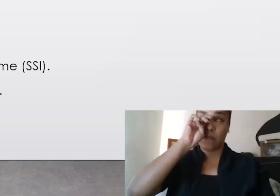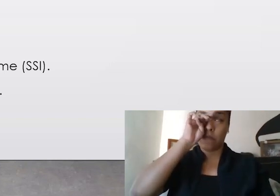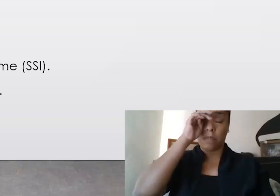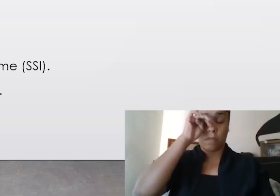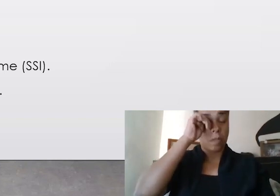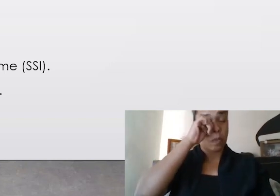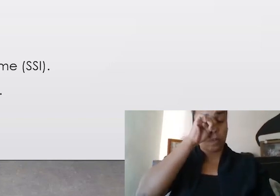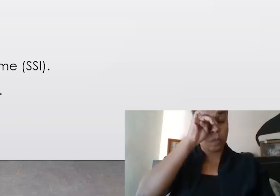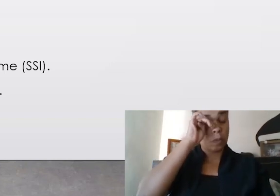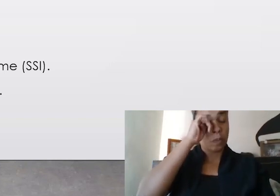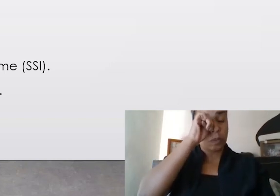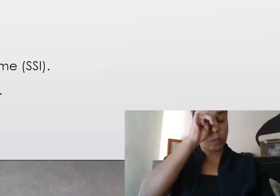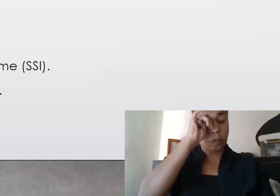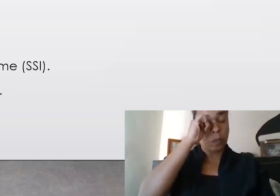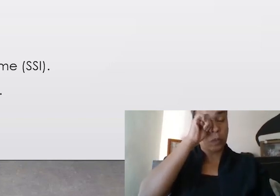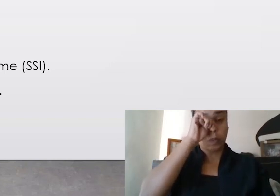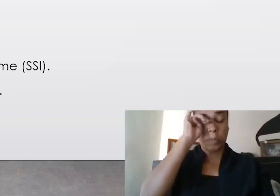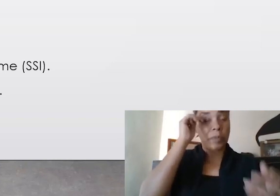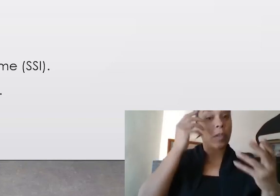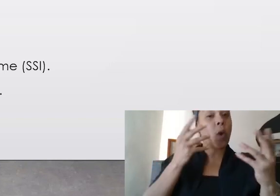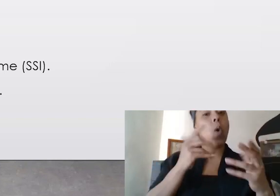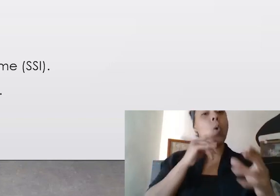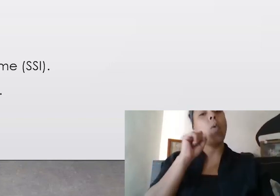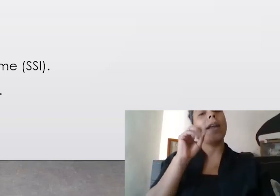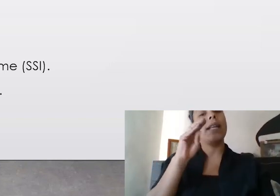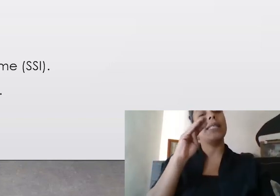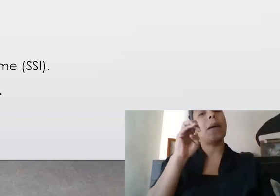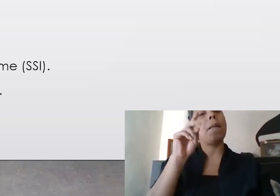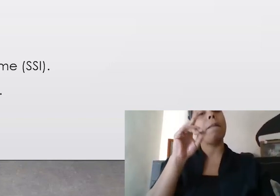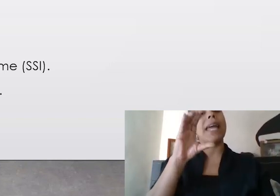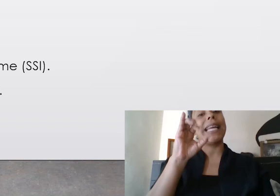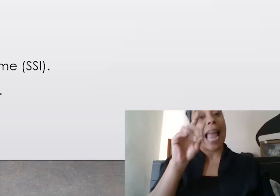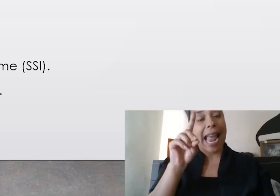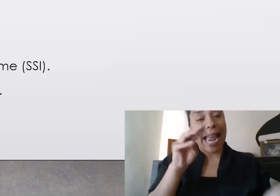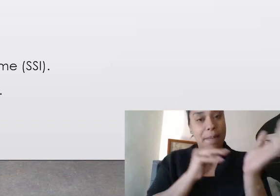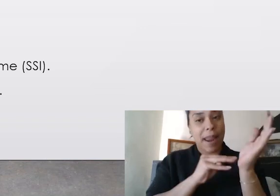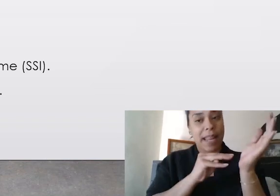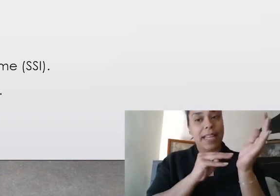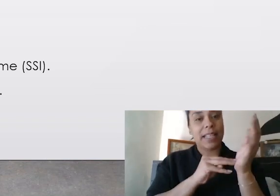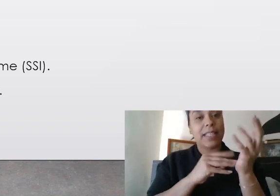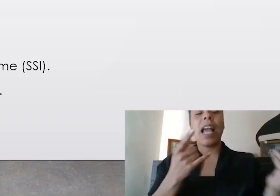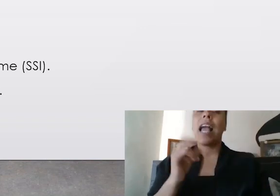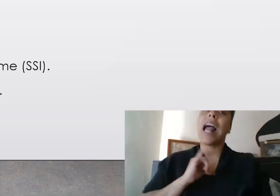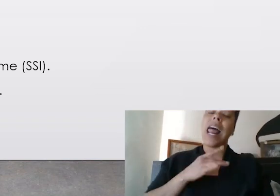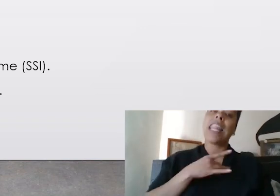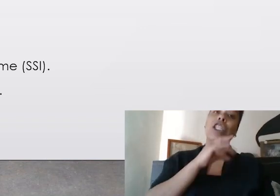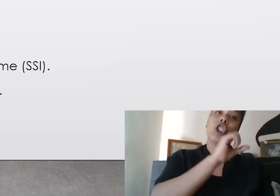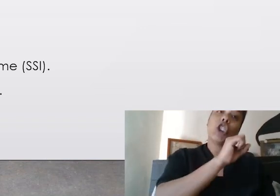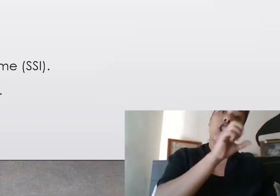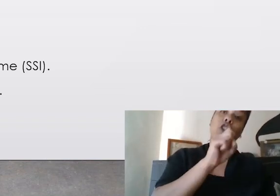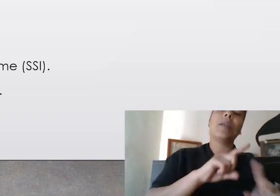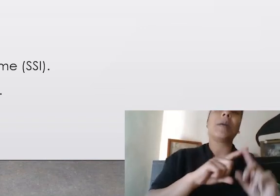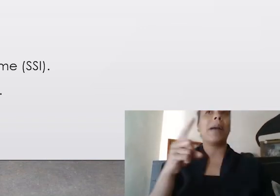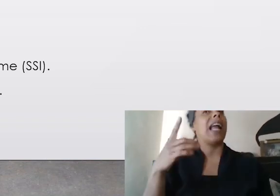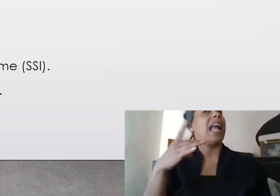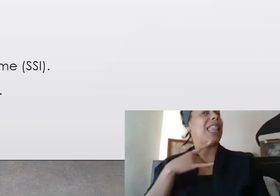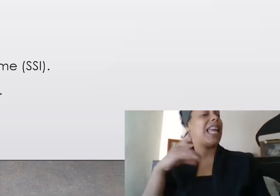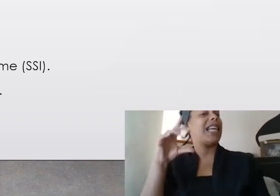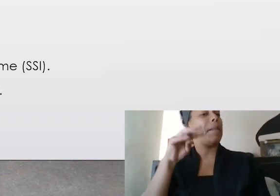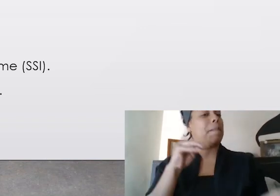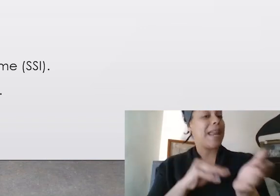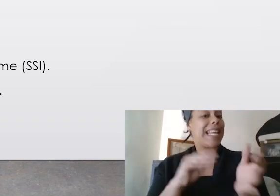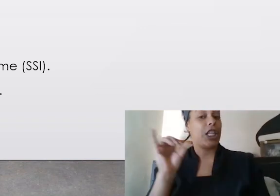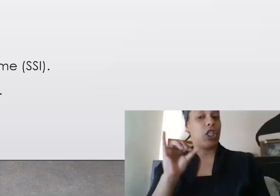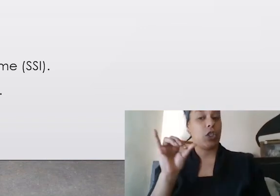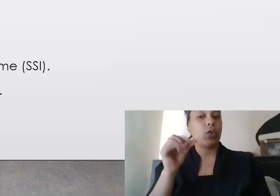So this is something that, I like Social Security, but I like Medicaid too, because Medicaid is, I